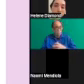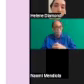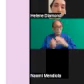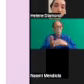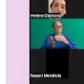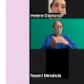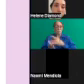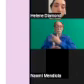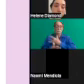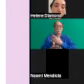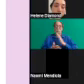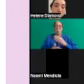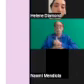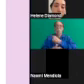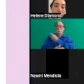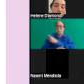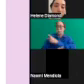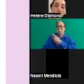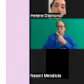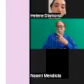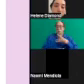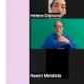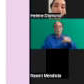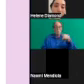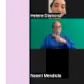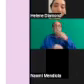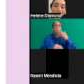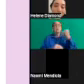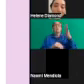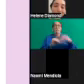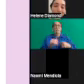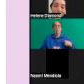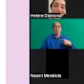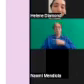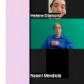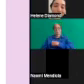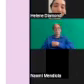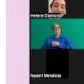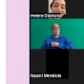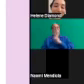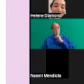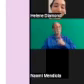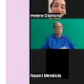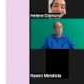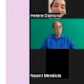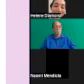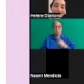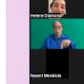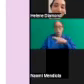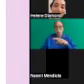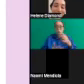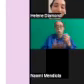patients like you all a lot better than they like us, understandably. But yeah, you guys deserve it. You guys are